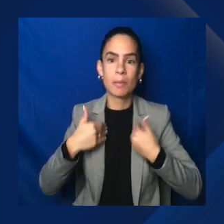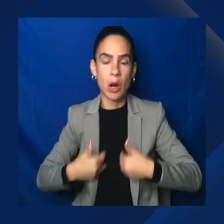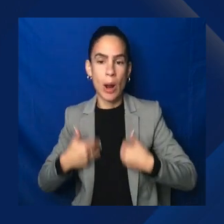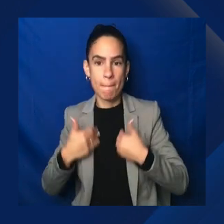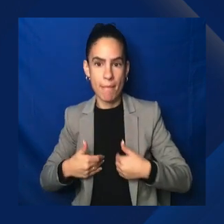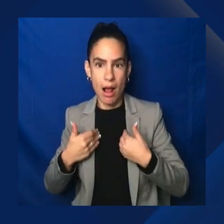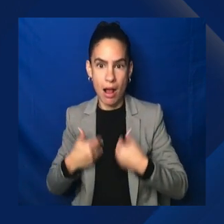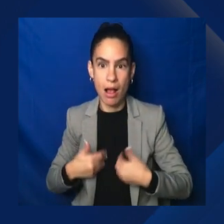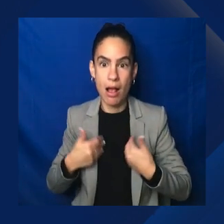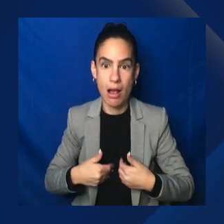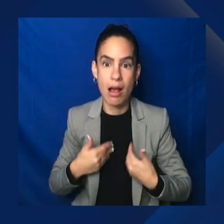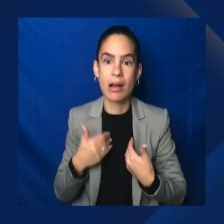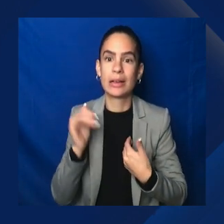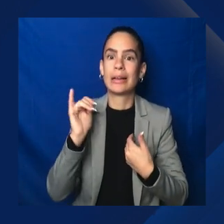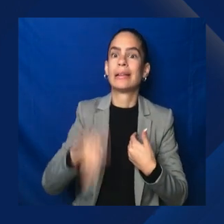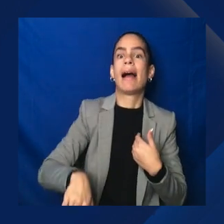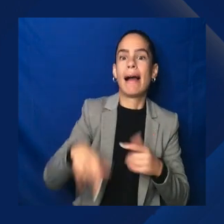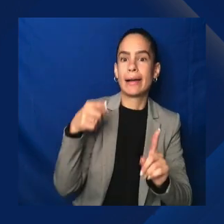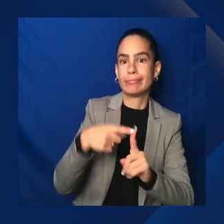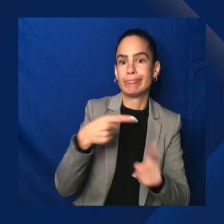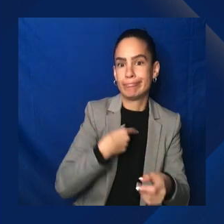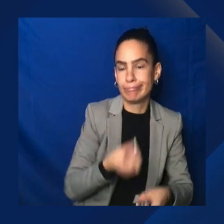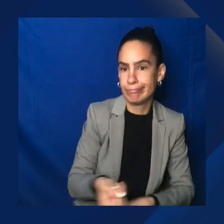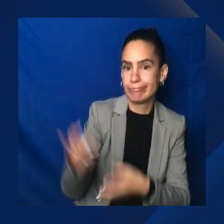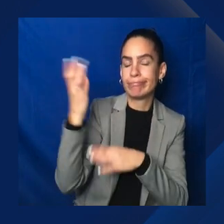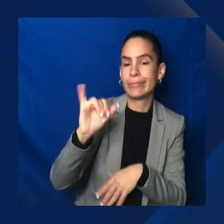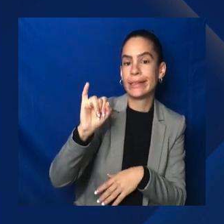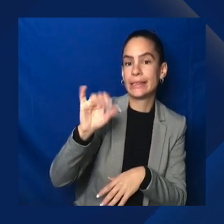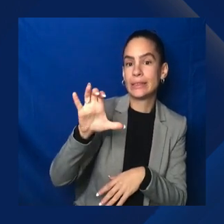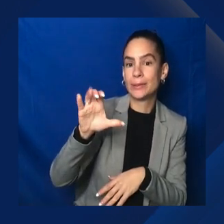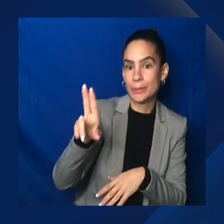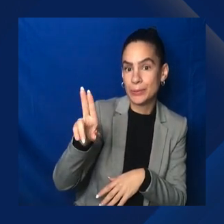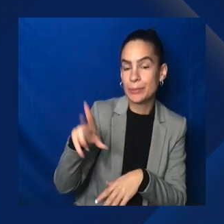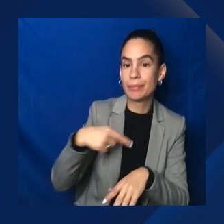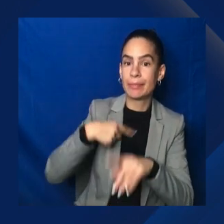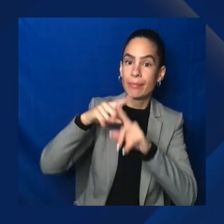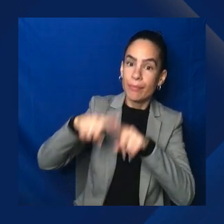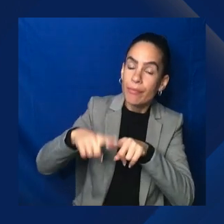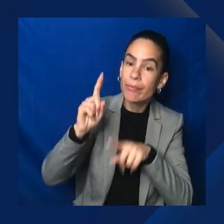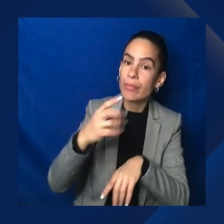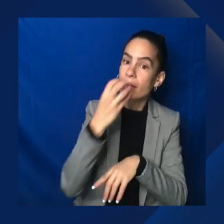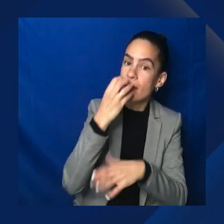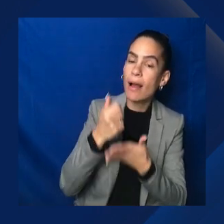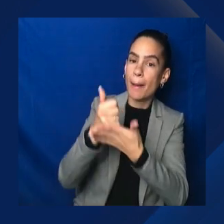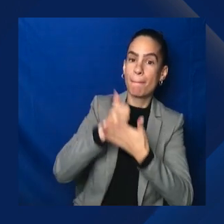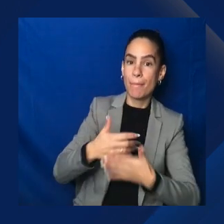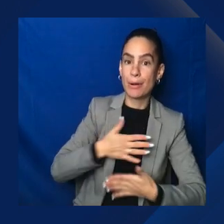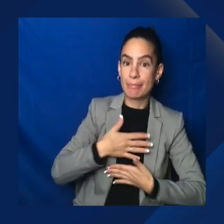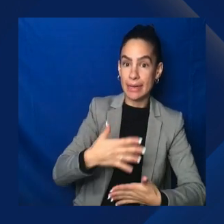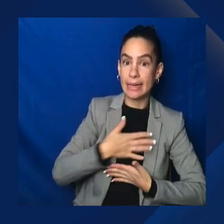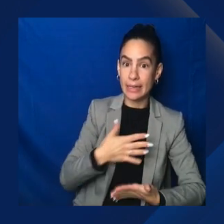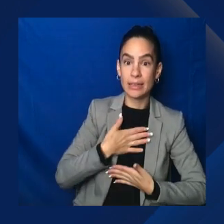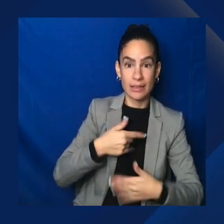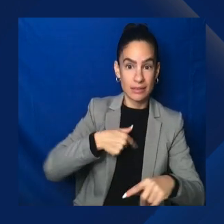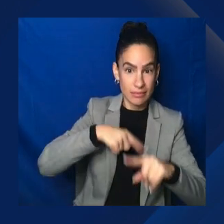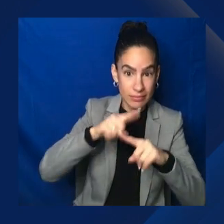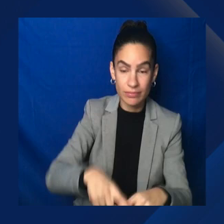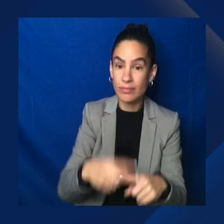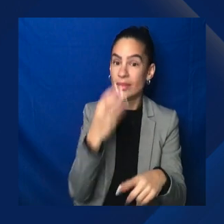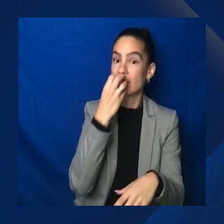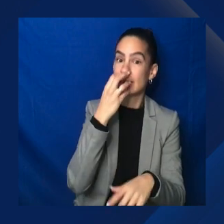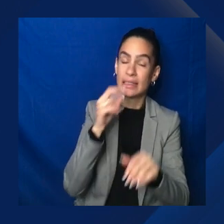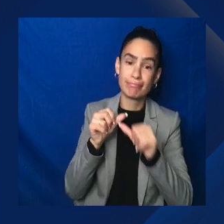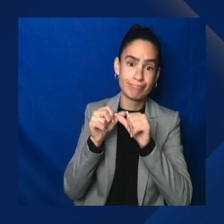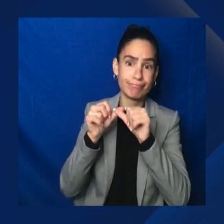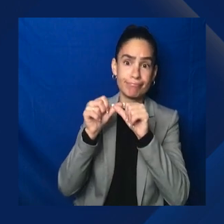ICU on oxygen, which I remained on throughout my stay at the hospital. But to say